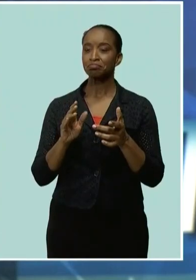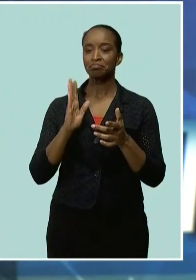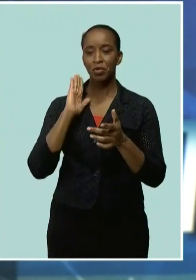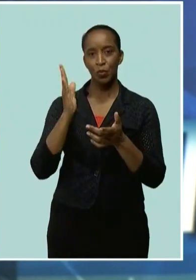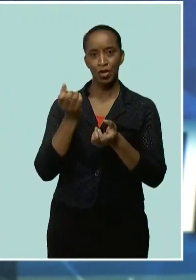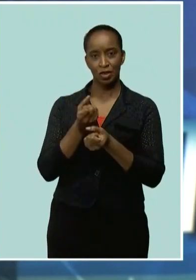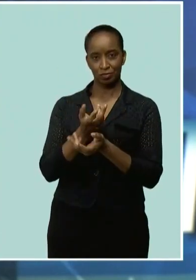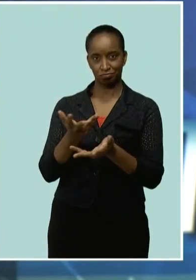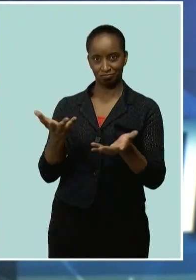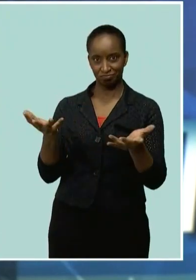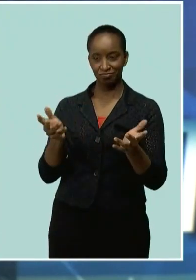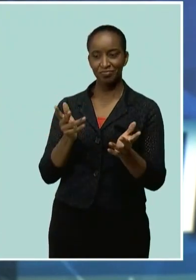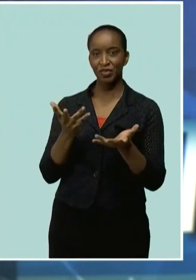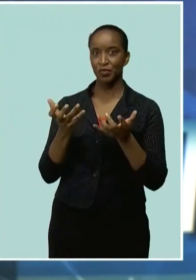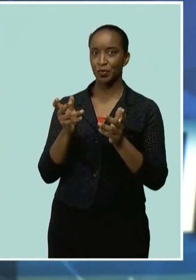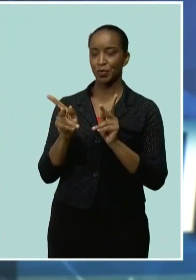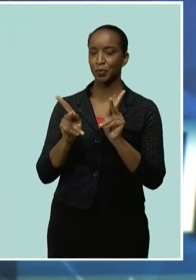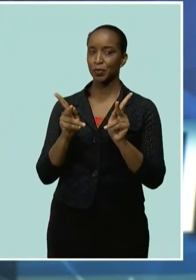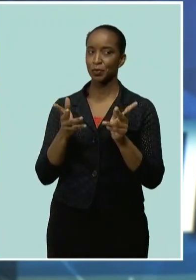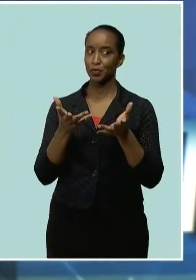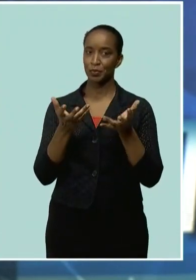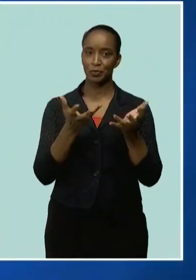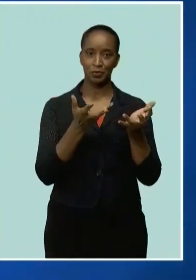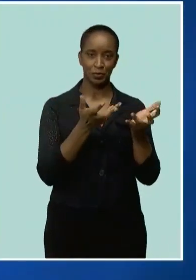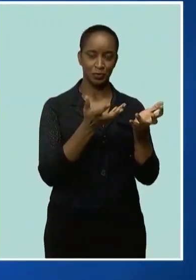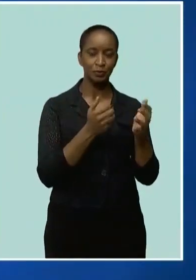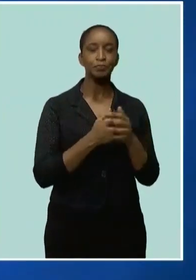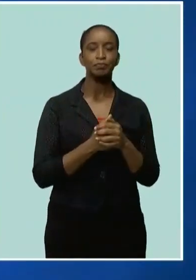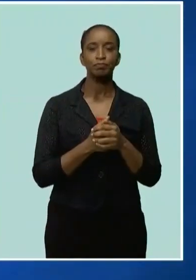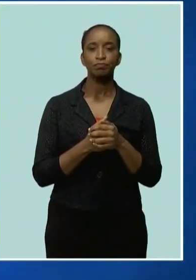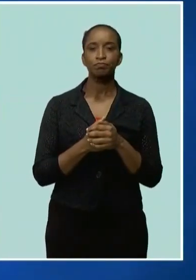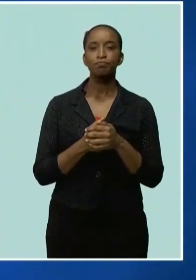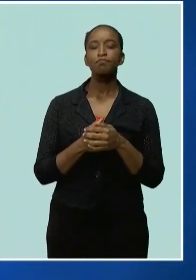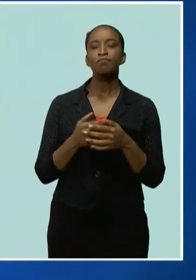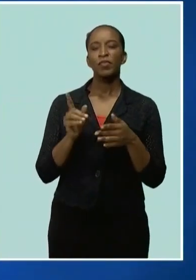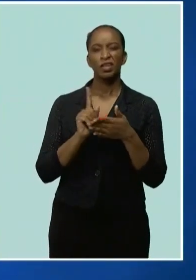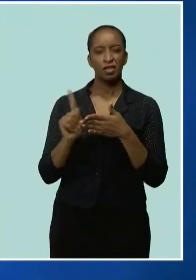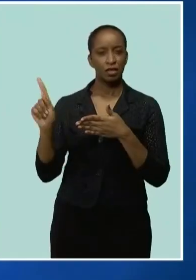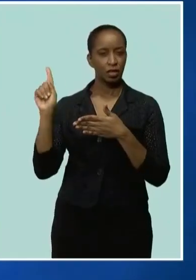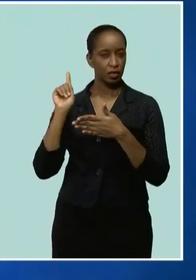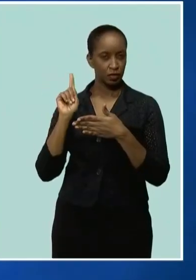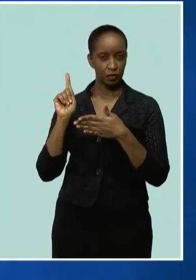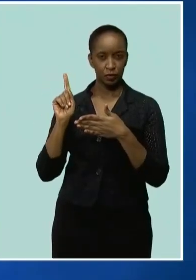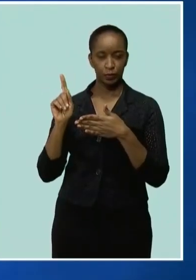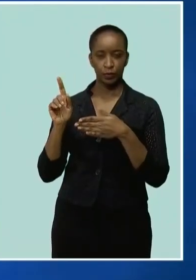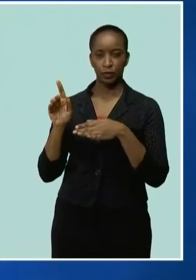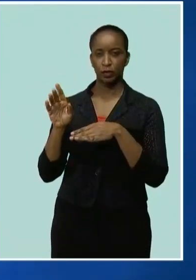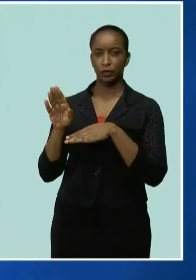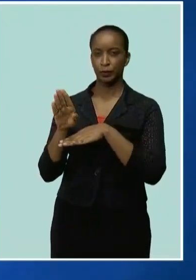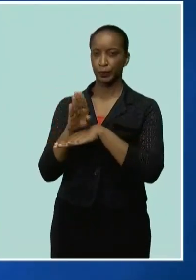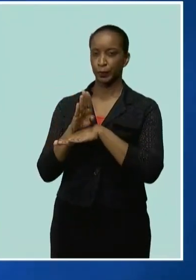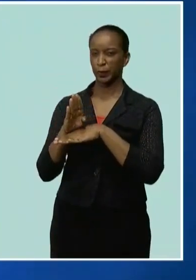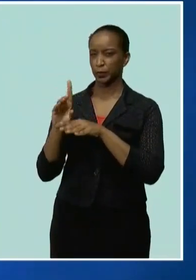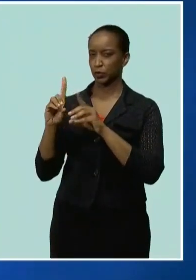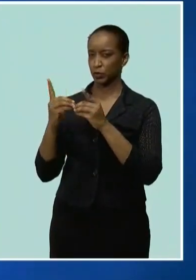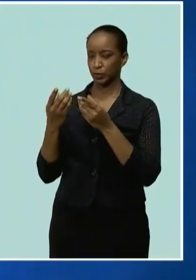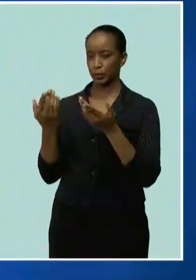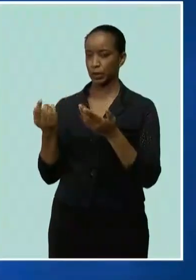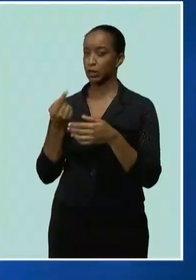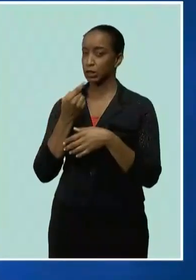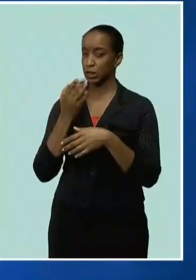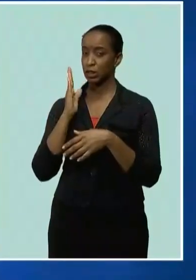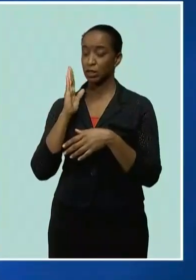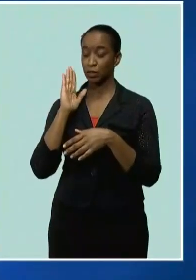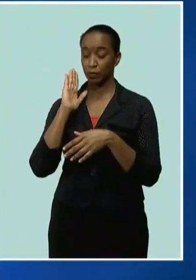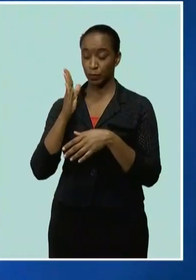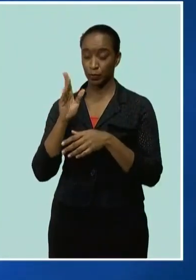eggs available from this week. The Barbados Fisheries Department said last week there would be no harvesting this year. Canoan